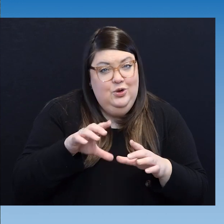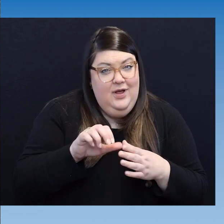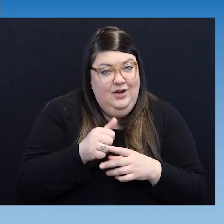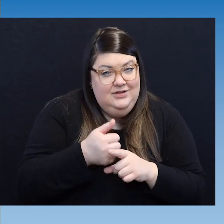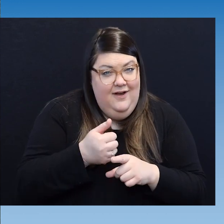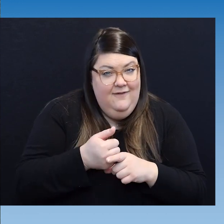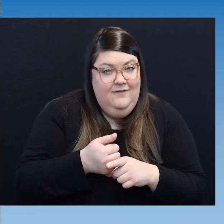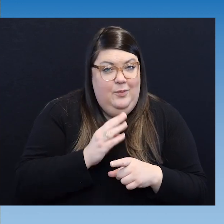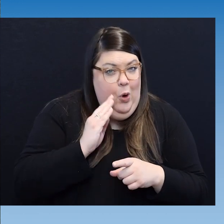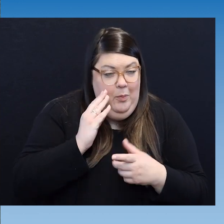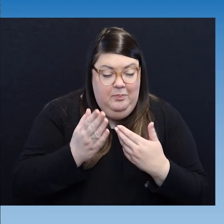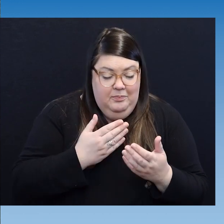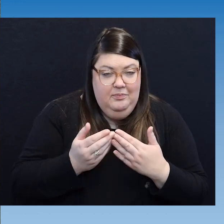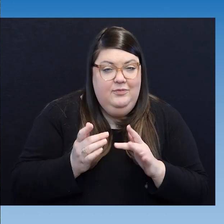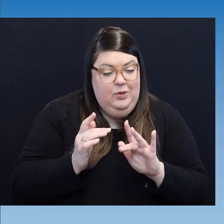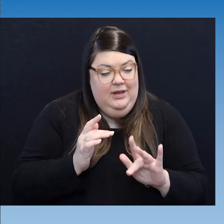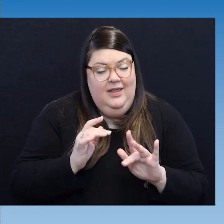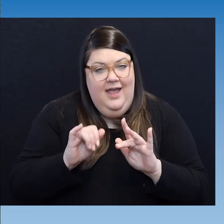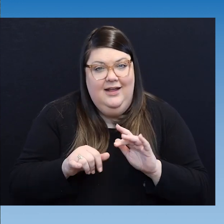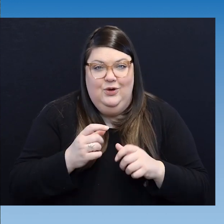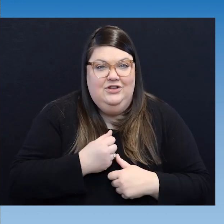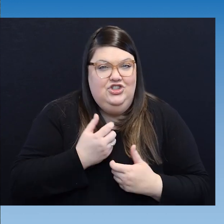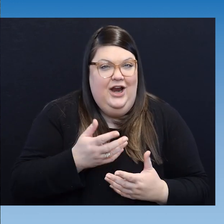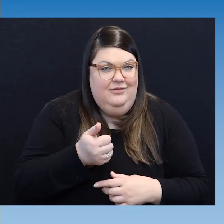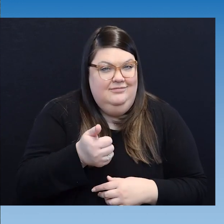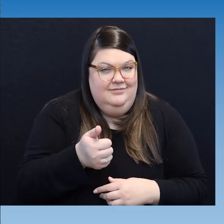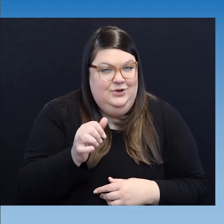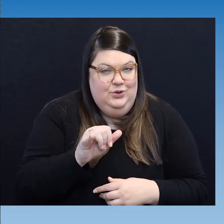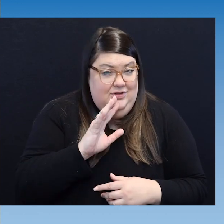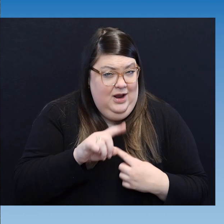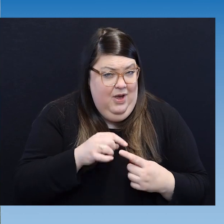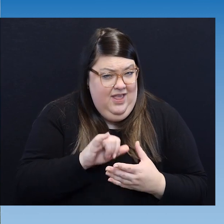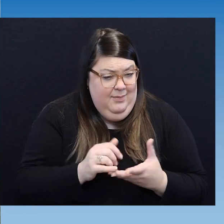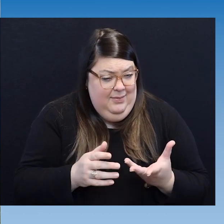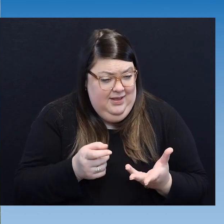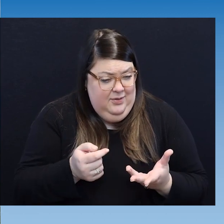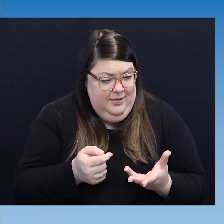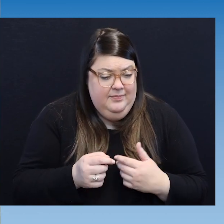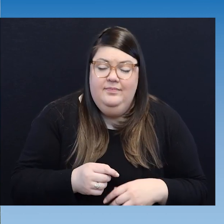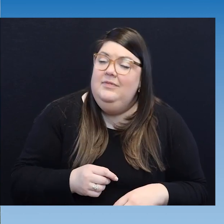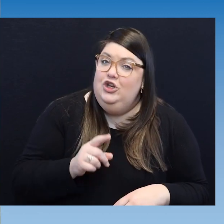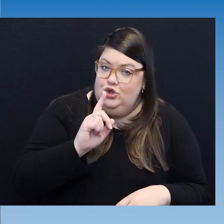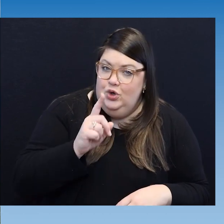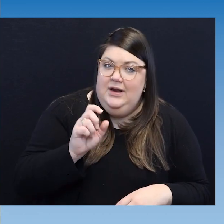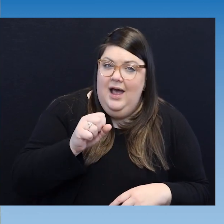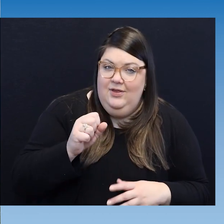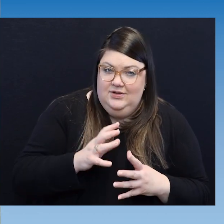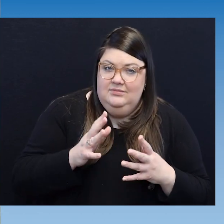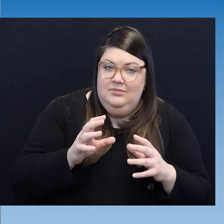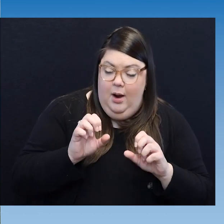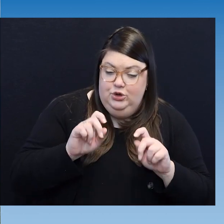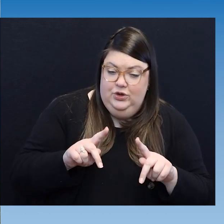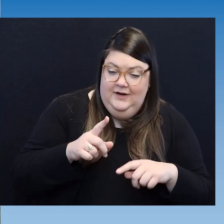share in that way. Kimmy, you can talk a little bit about that maybe. Yeah. So there's an opportunity for you